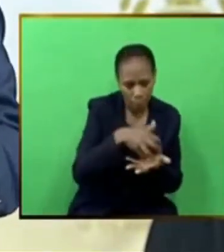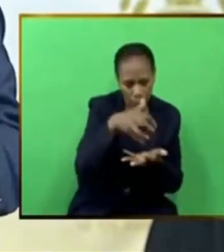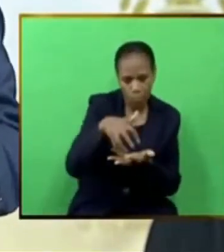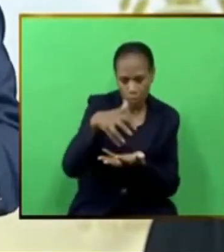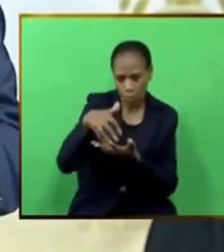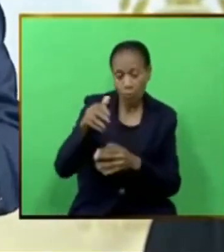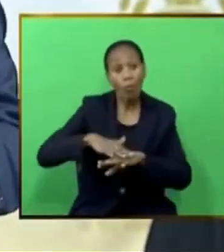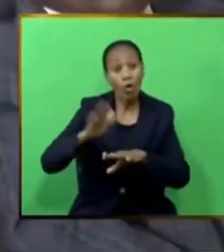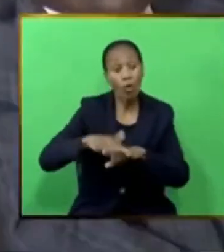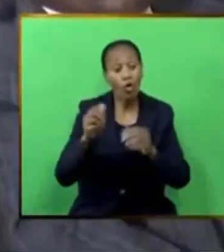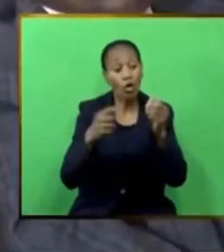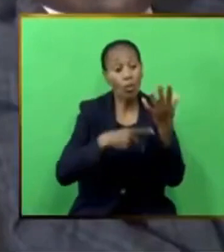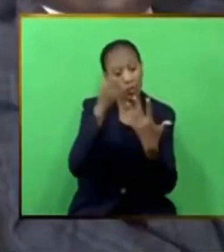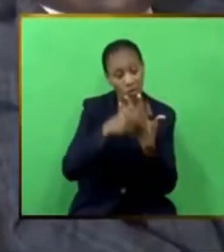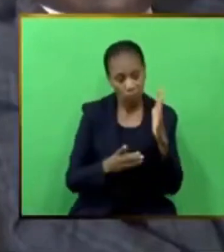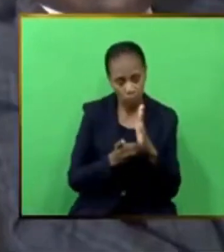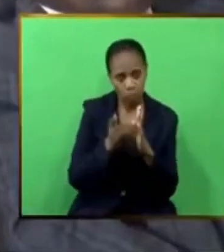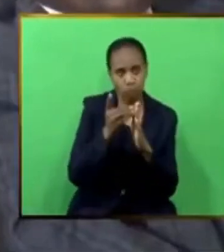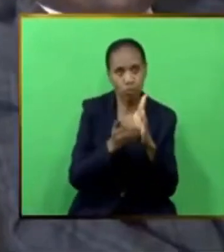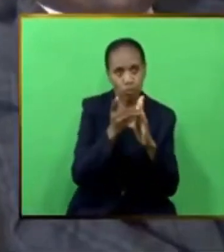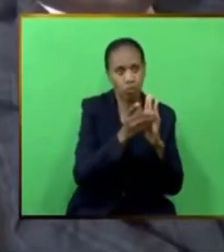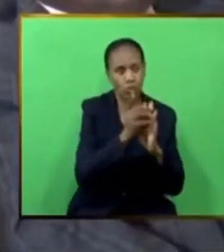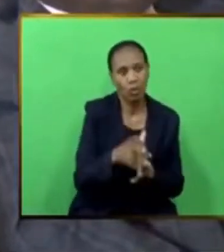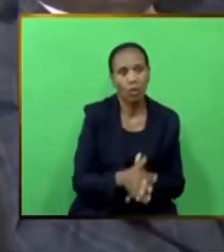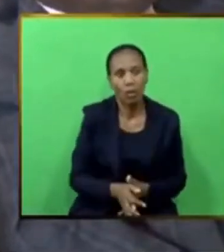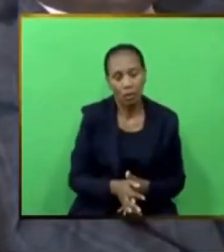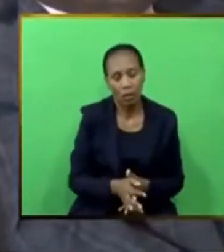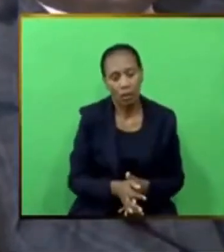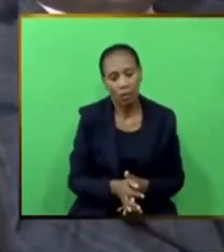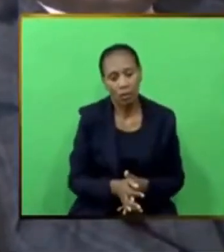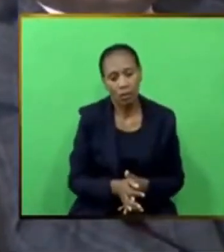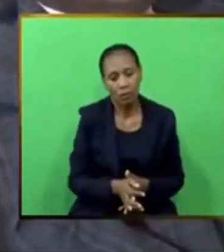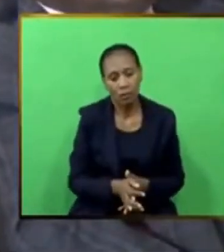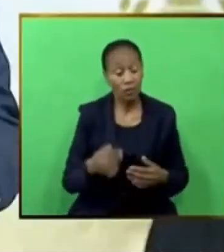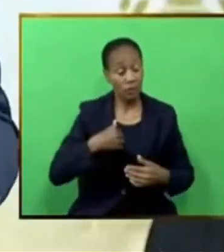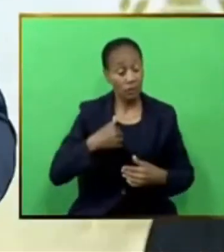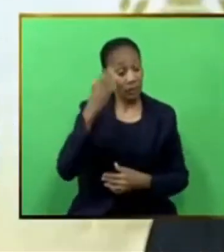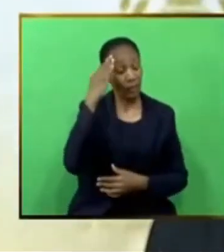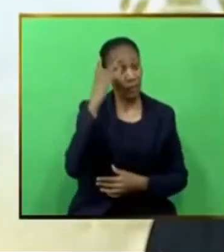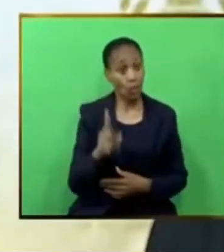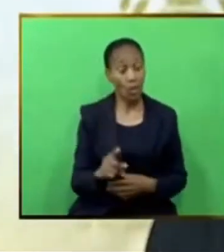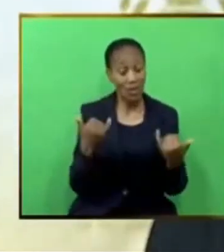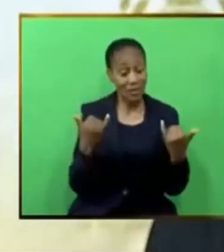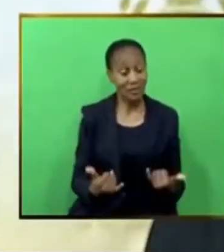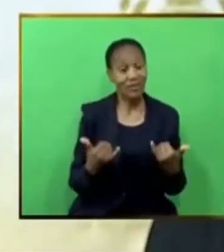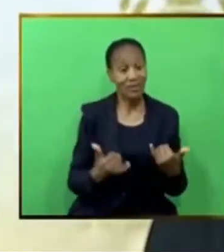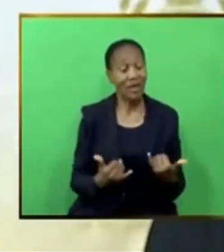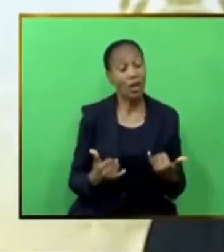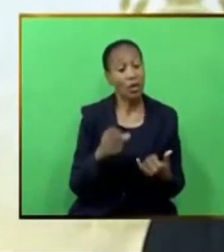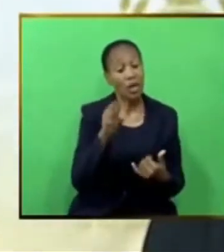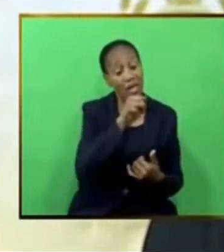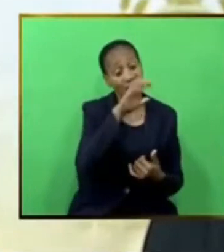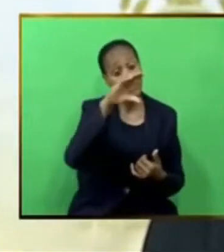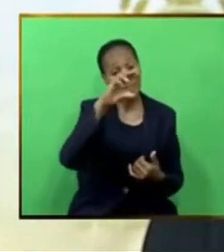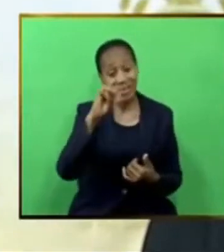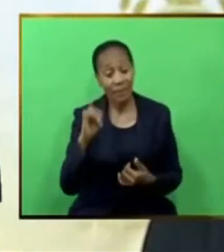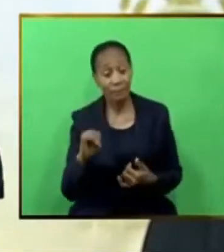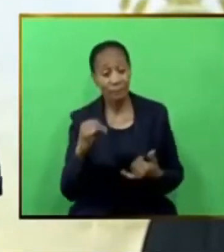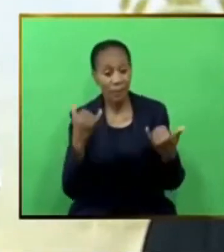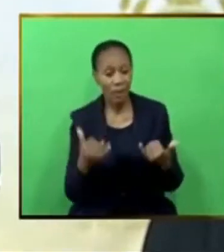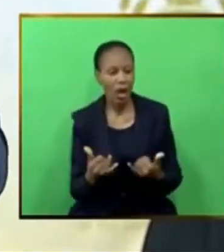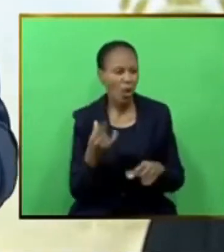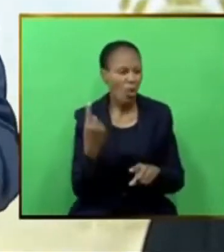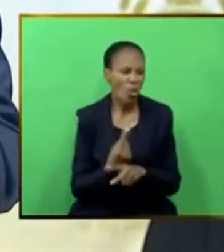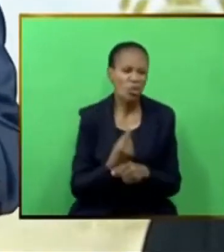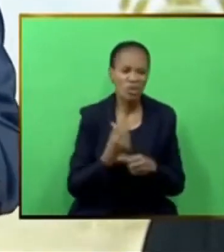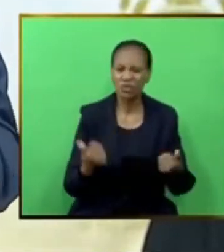development, among others. We're well aware that currently procurement processes often fall